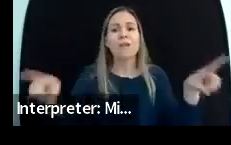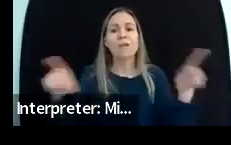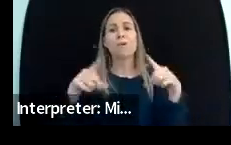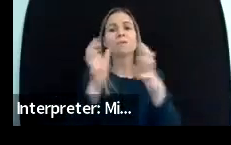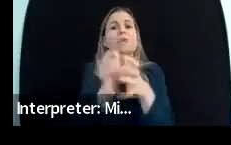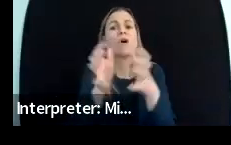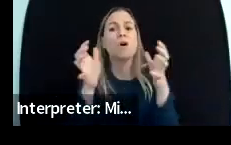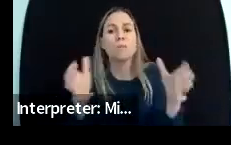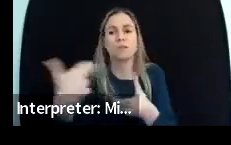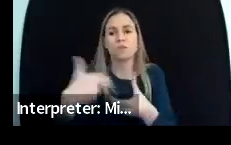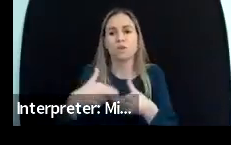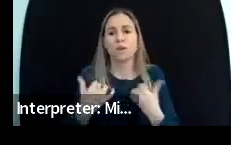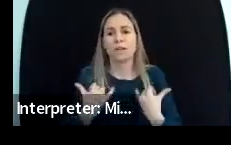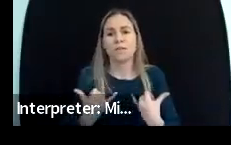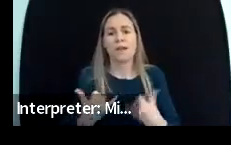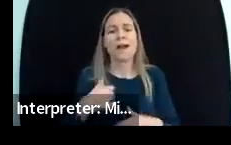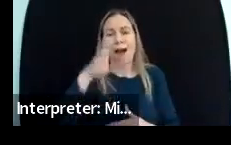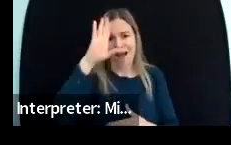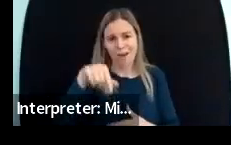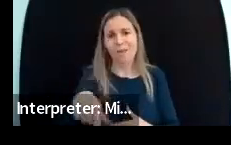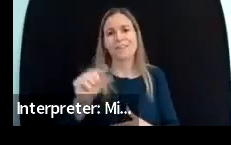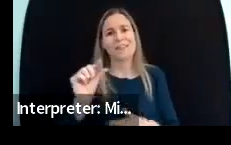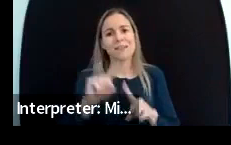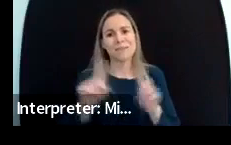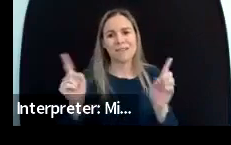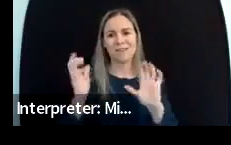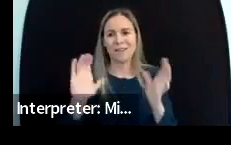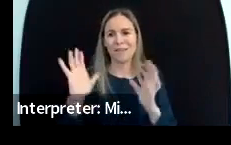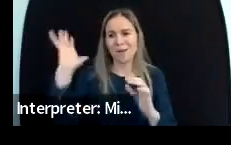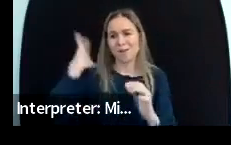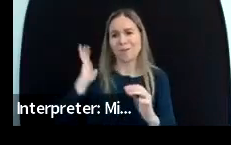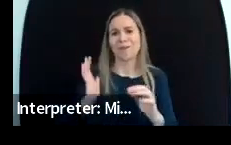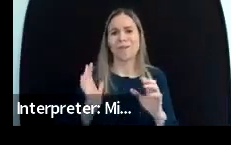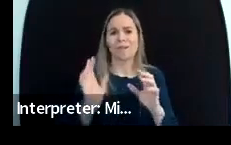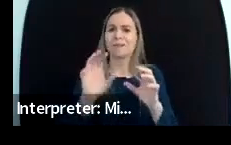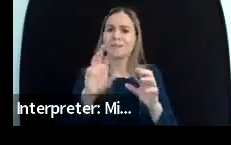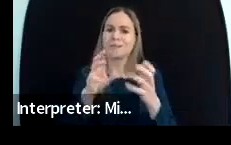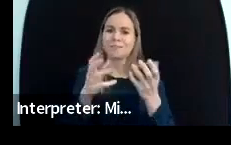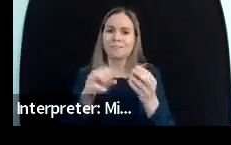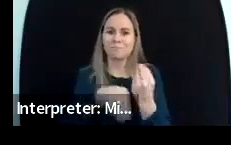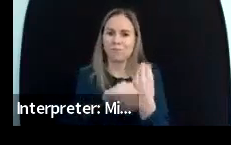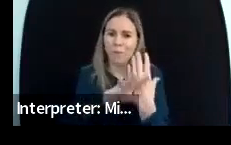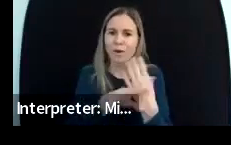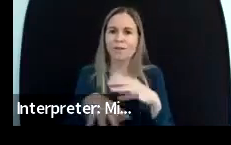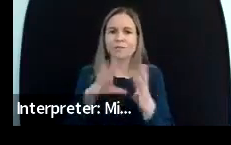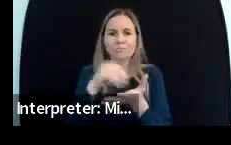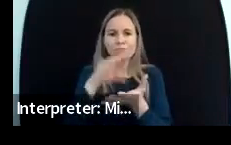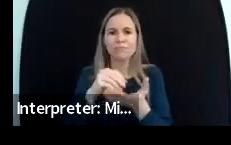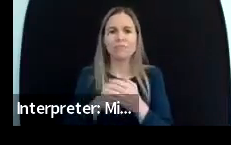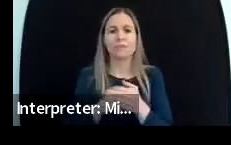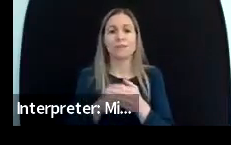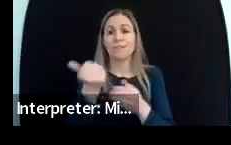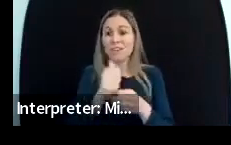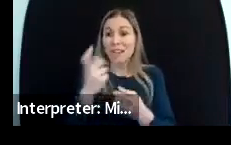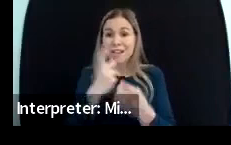participating today. We know this was a little bit different from previous webinars. If you have any questions at this time,